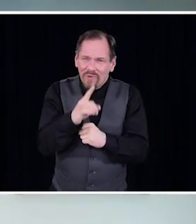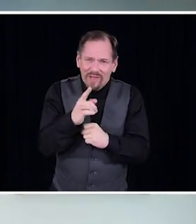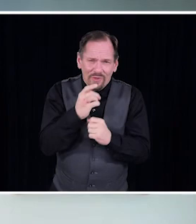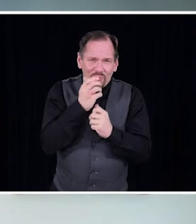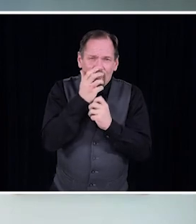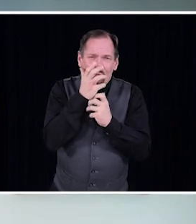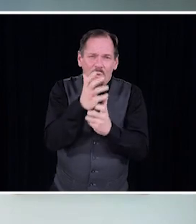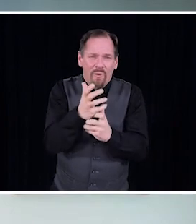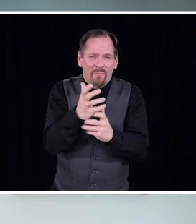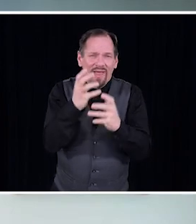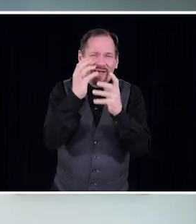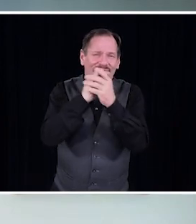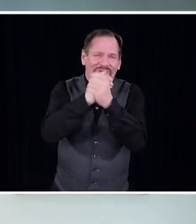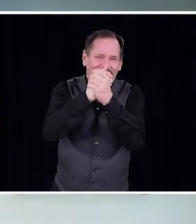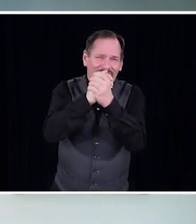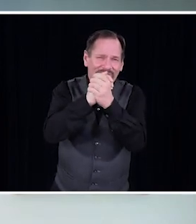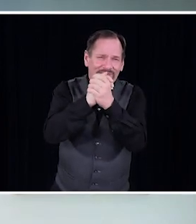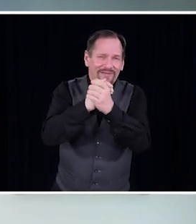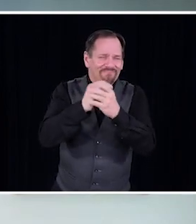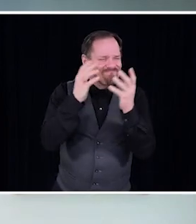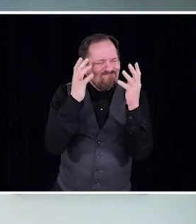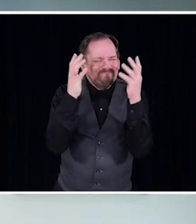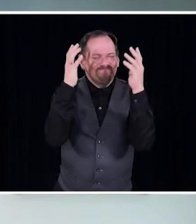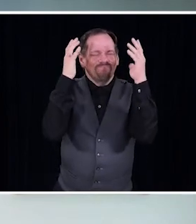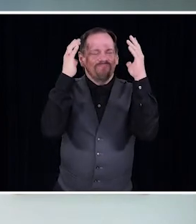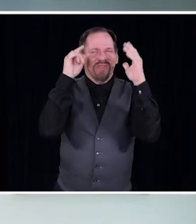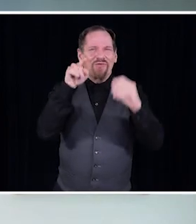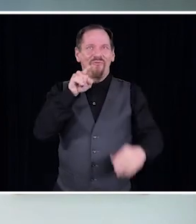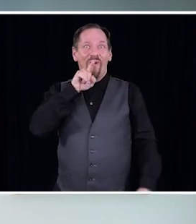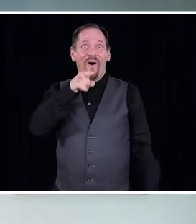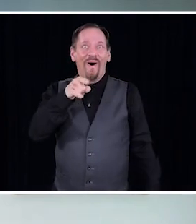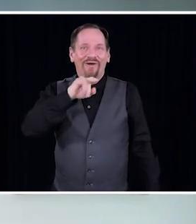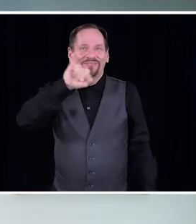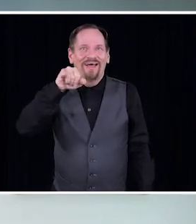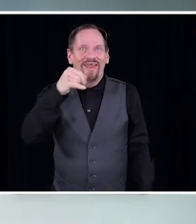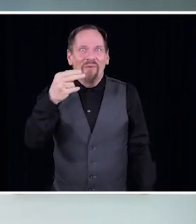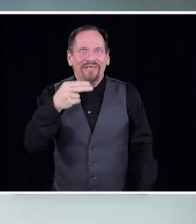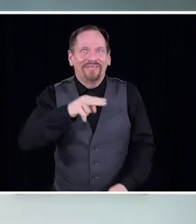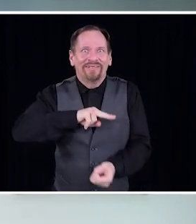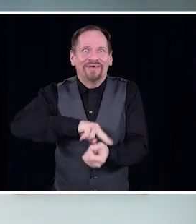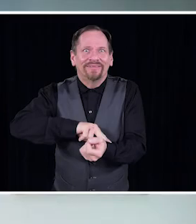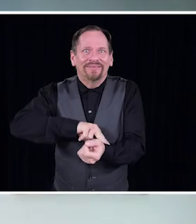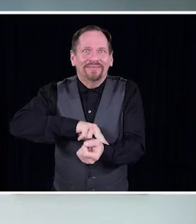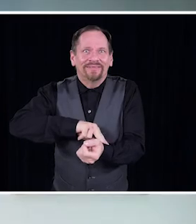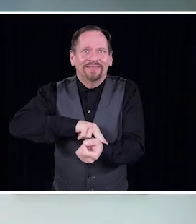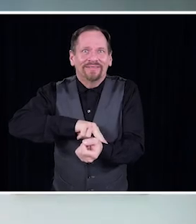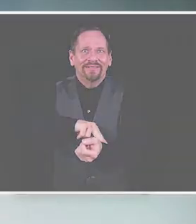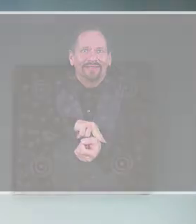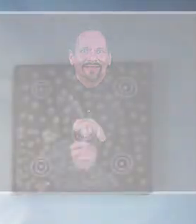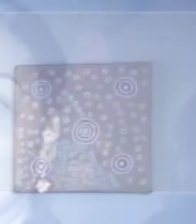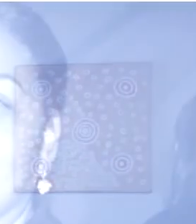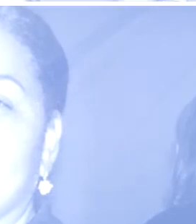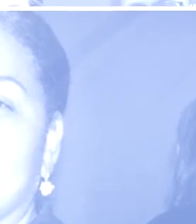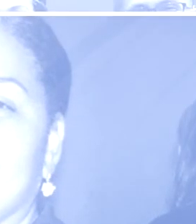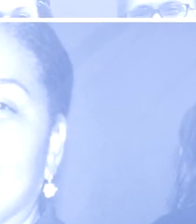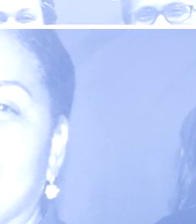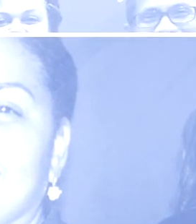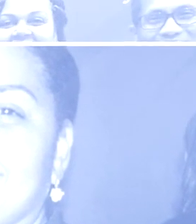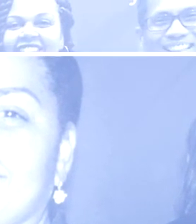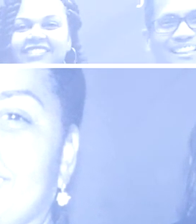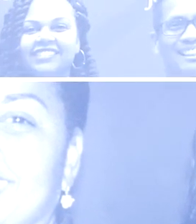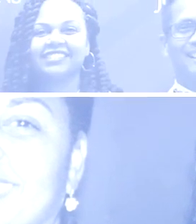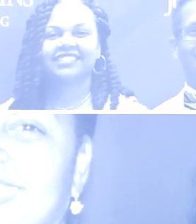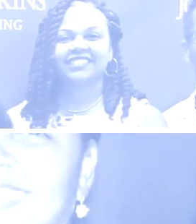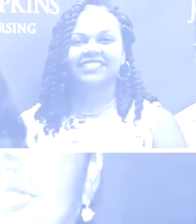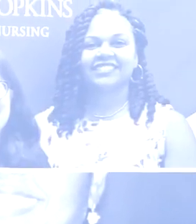and my sincere and warmest congratulations. You are a Hopkins nurse.